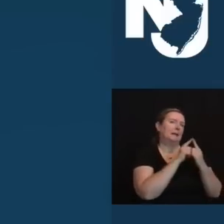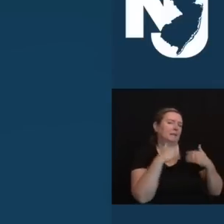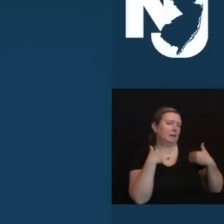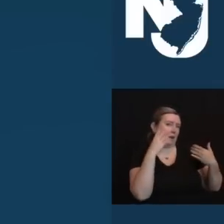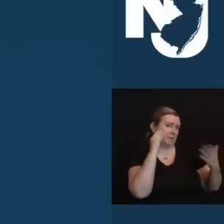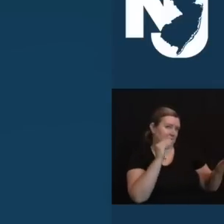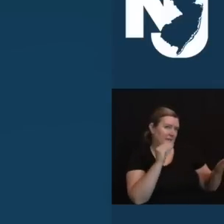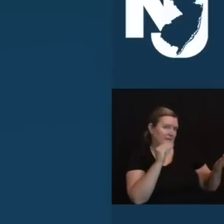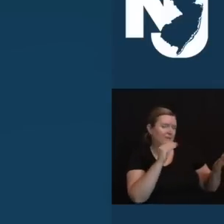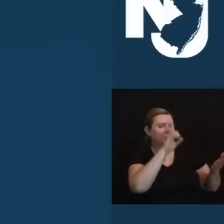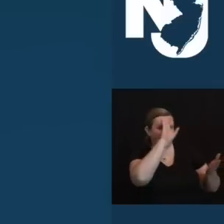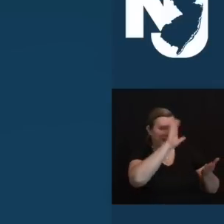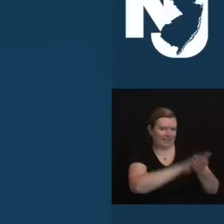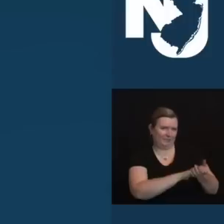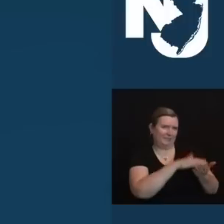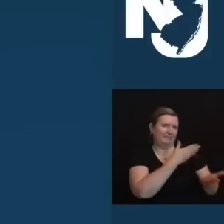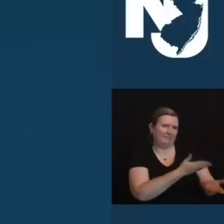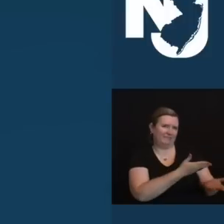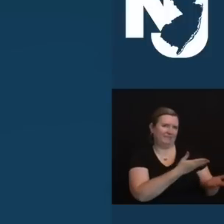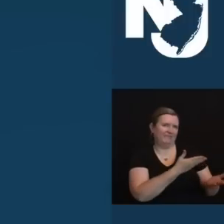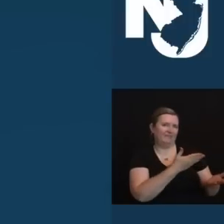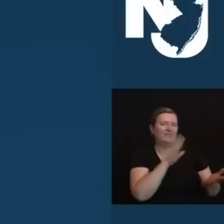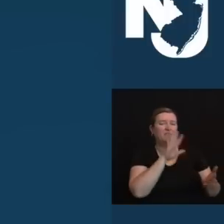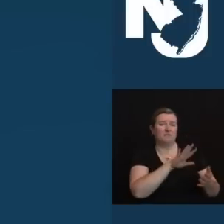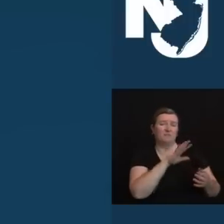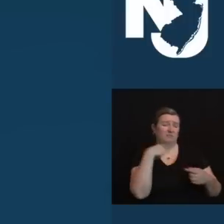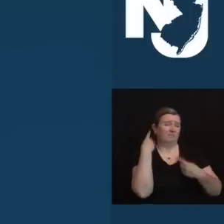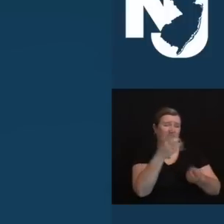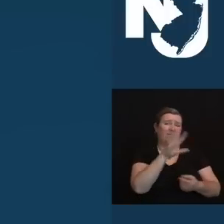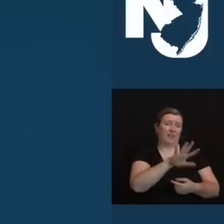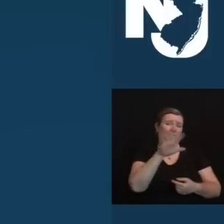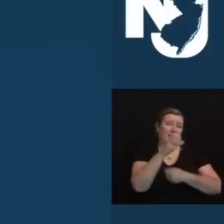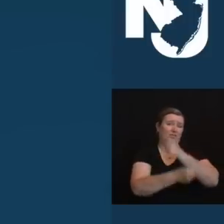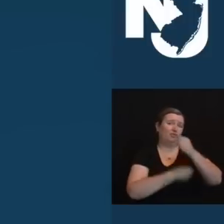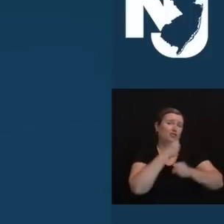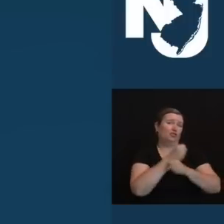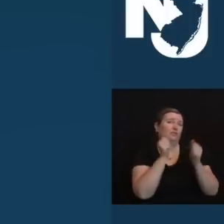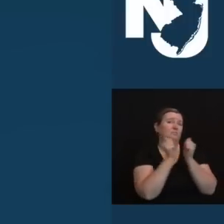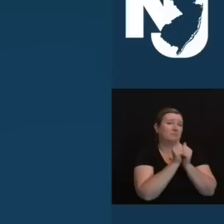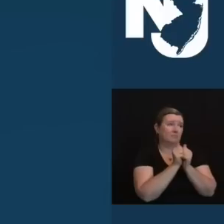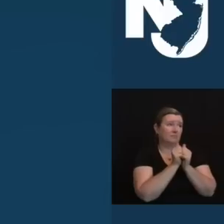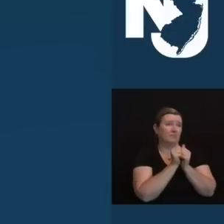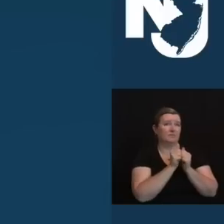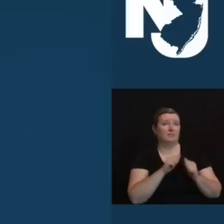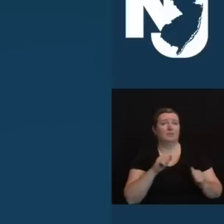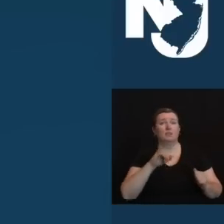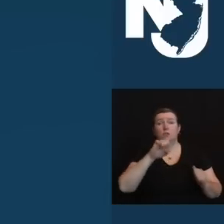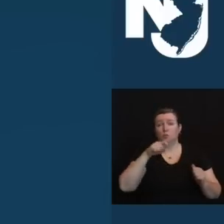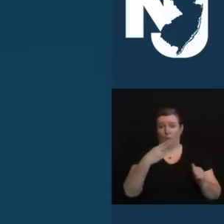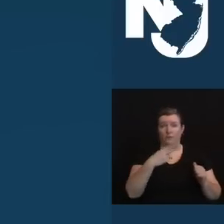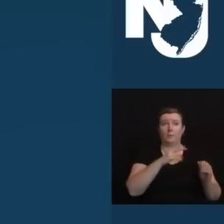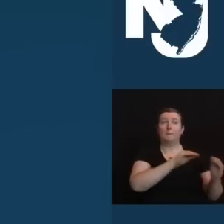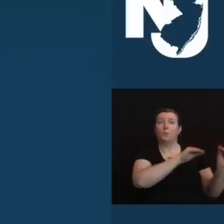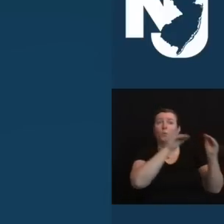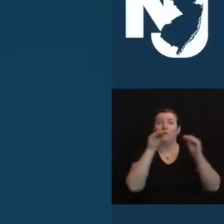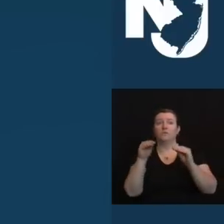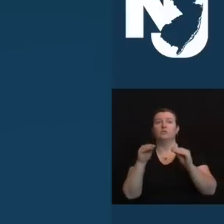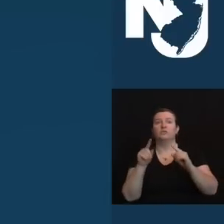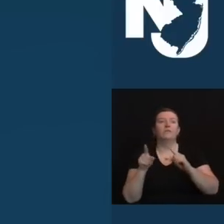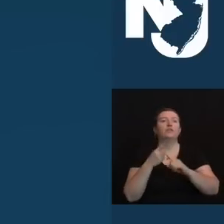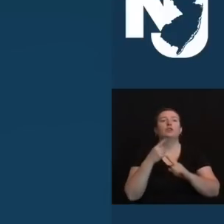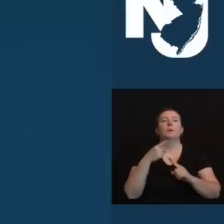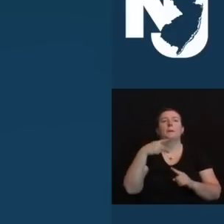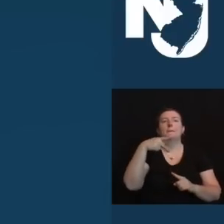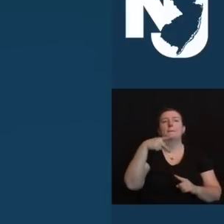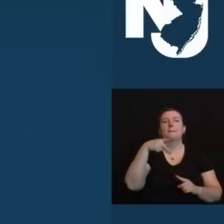her husband for the past 55 years, Joseph. The couple moved first to Pennsauken before eventually